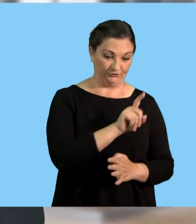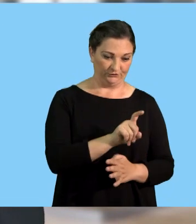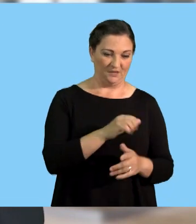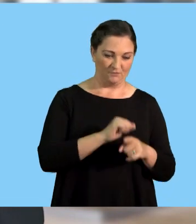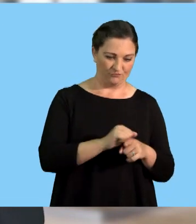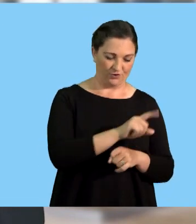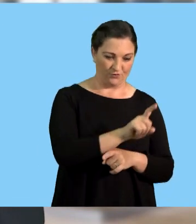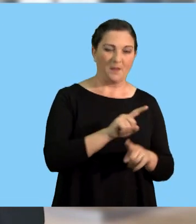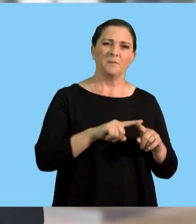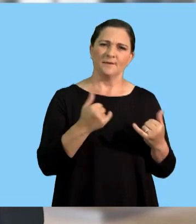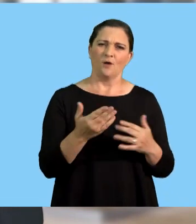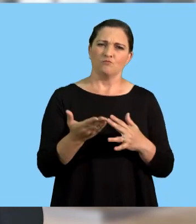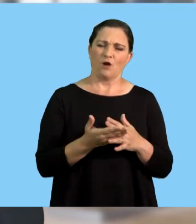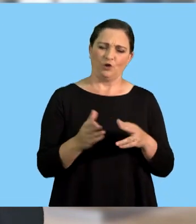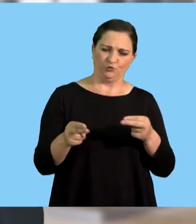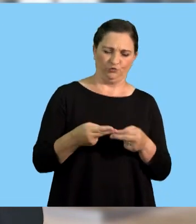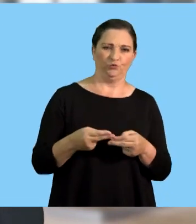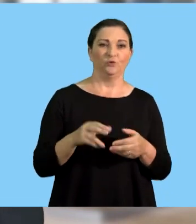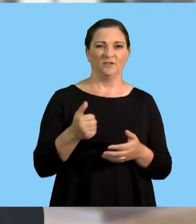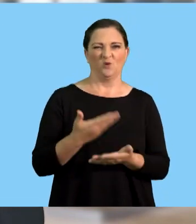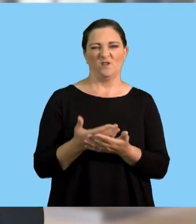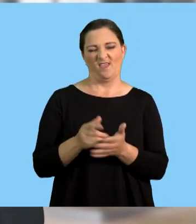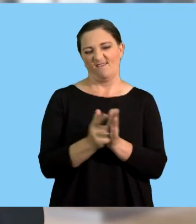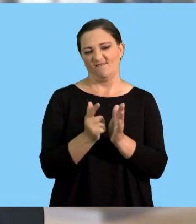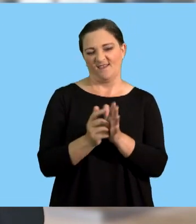and practice question. So we'll take a short break